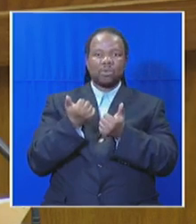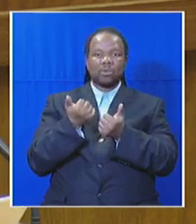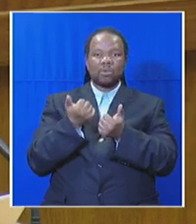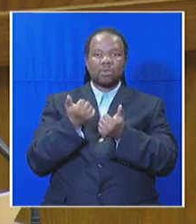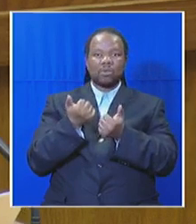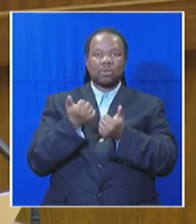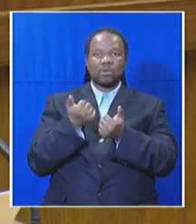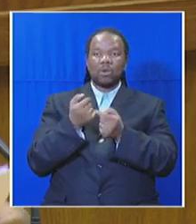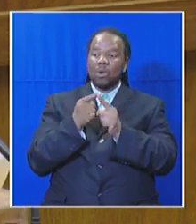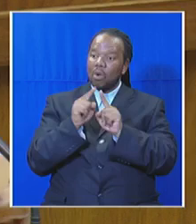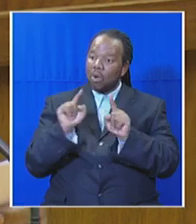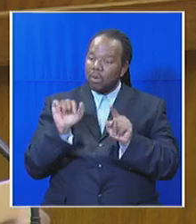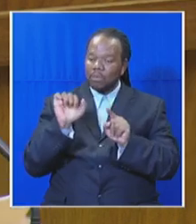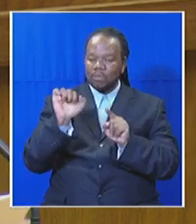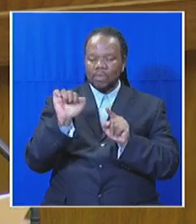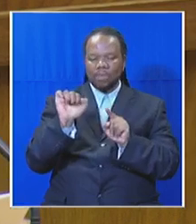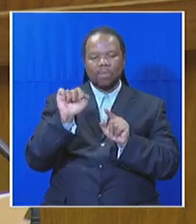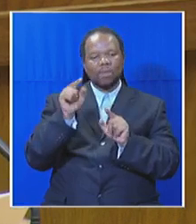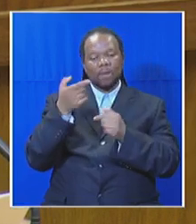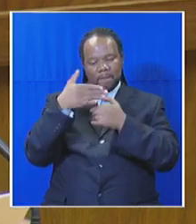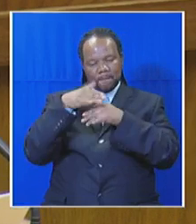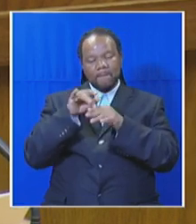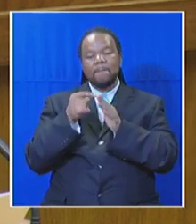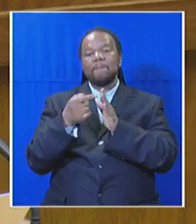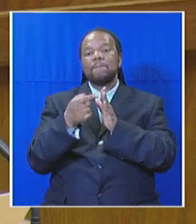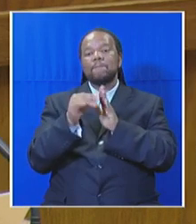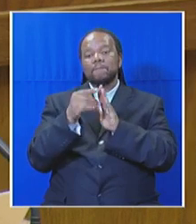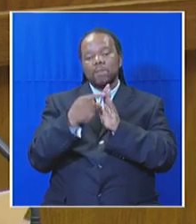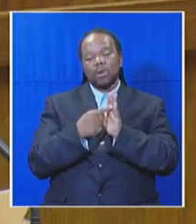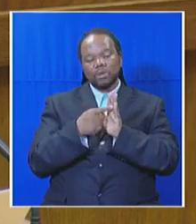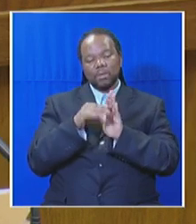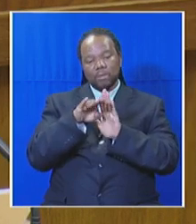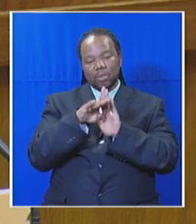implementation of priority programs and projects